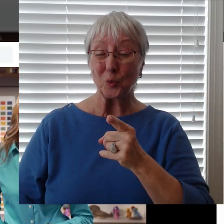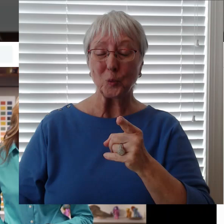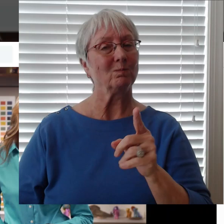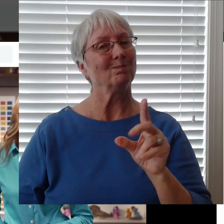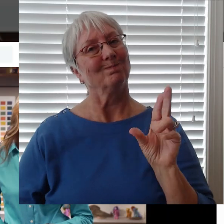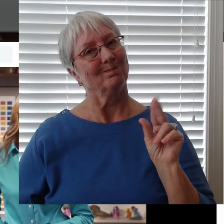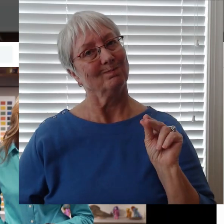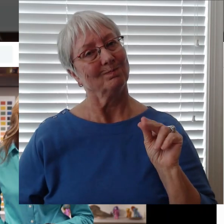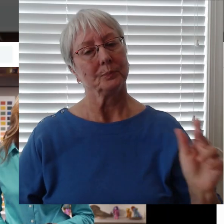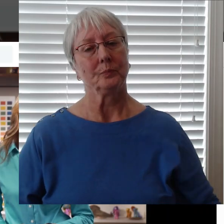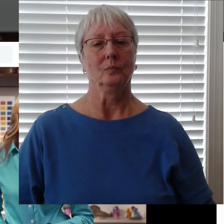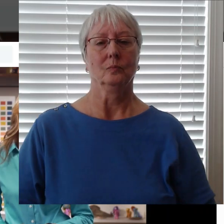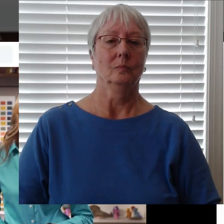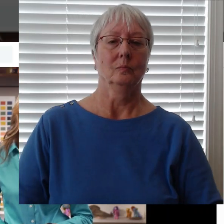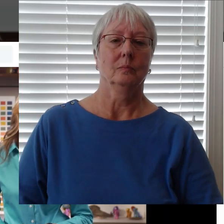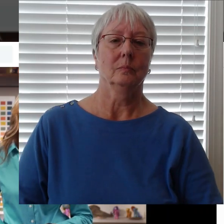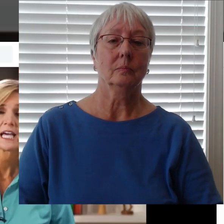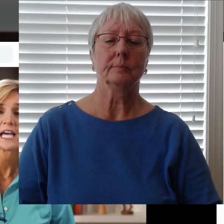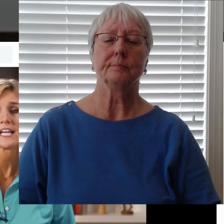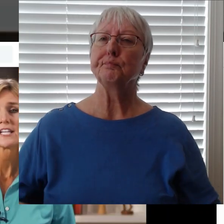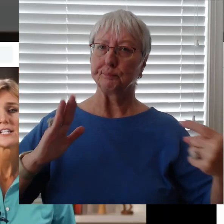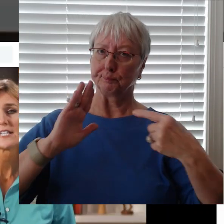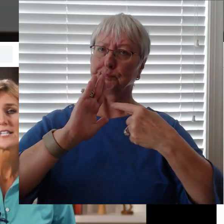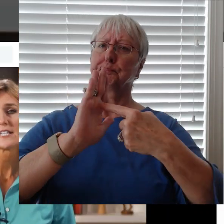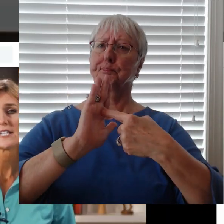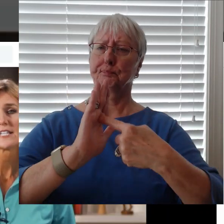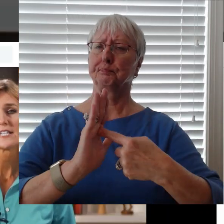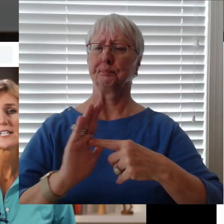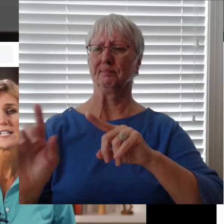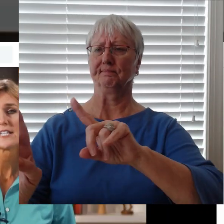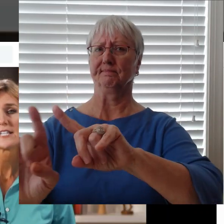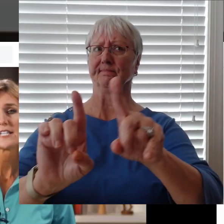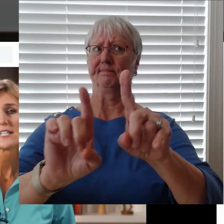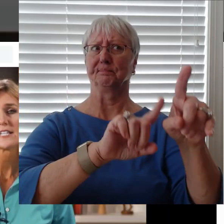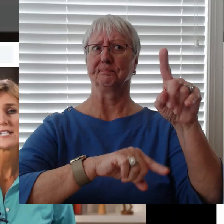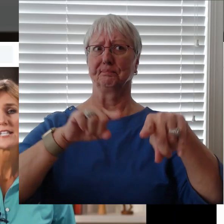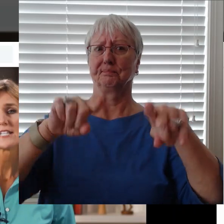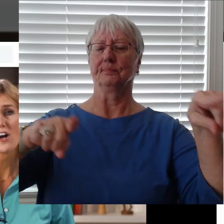not always the case. To demonstrate the variations of